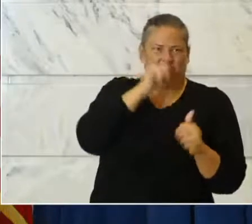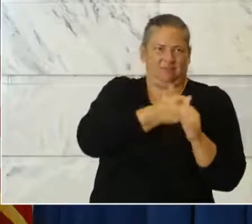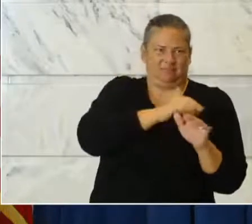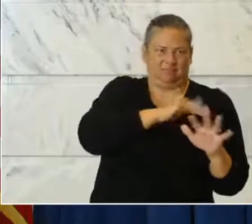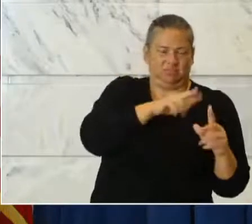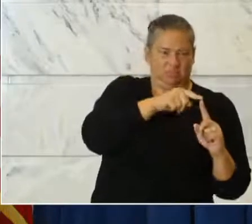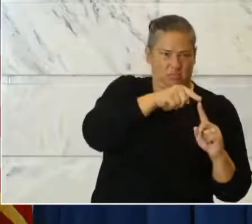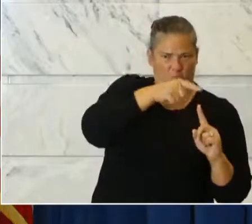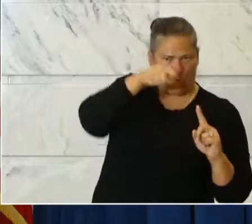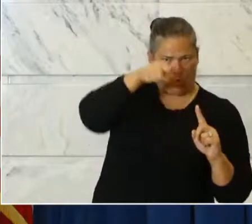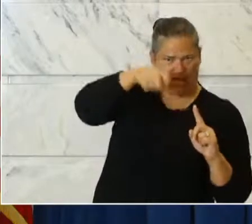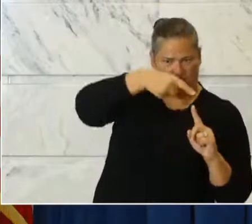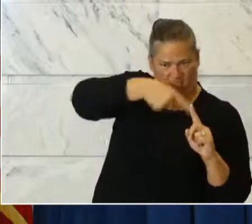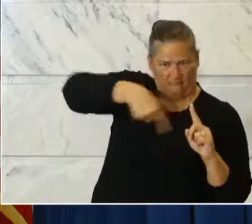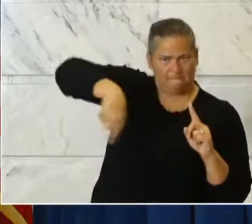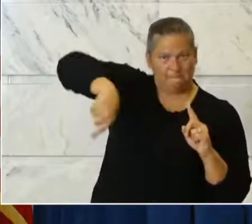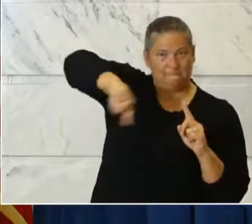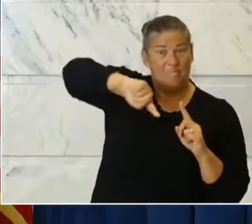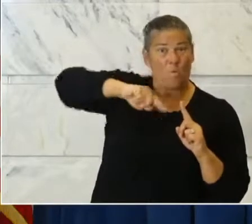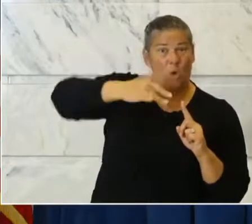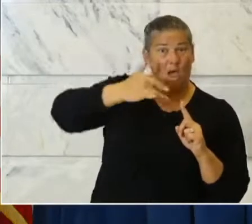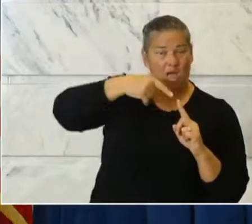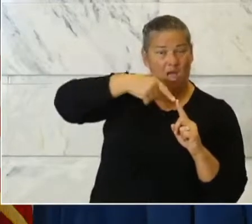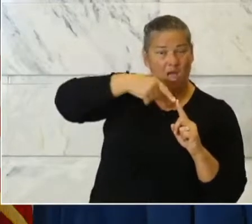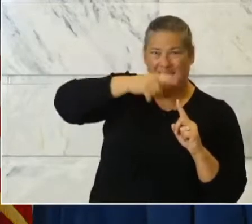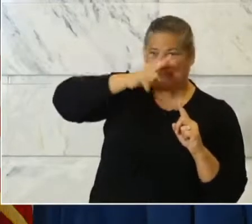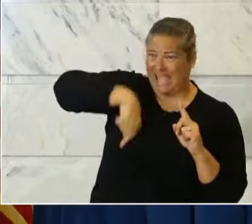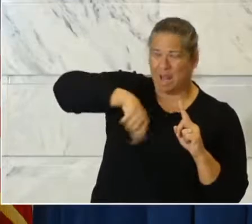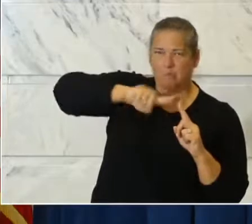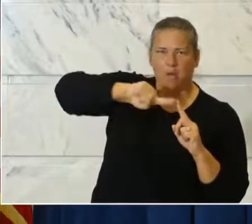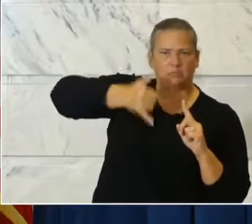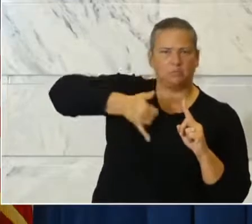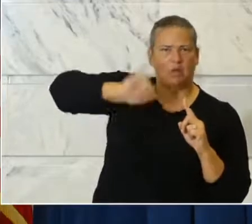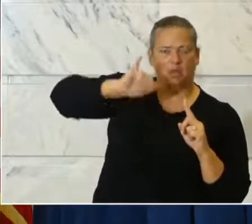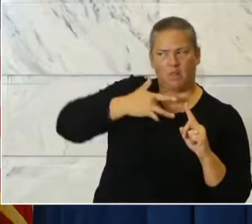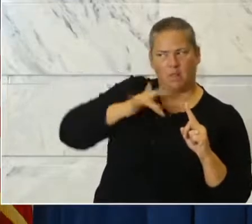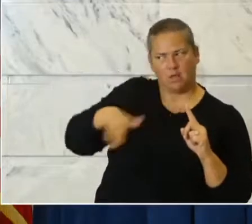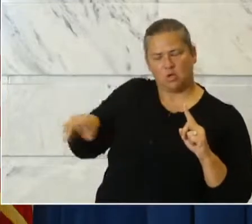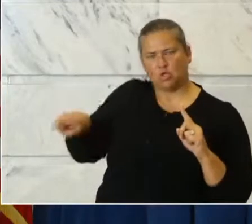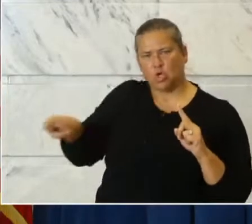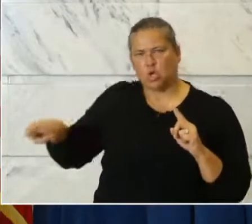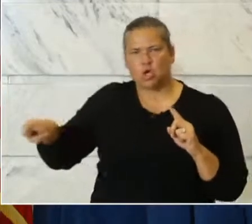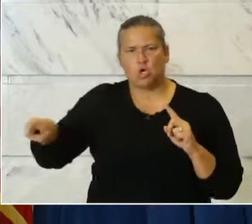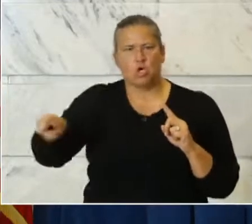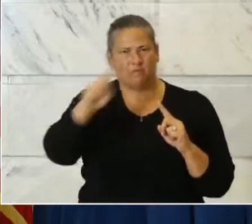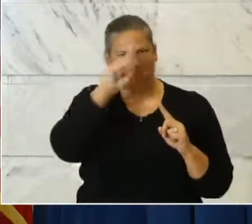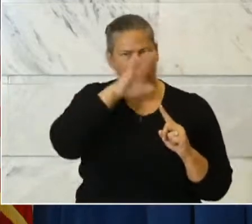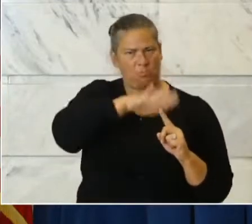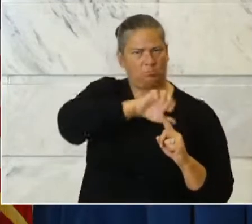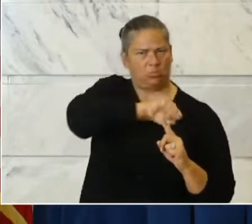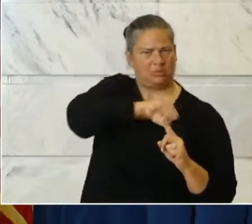who can't do it is pushing as many people around them to do it as possible. Daniel.